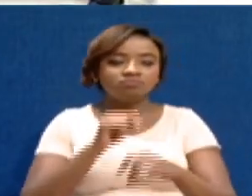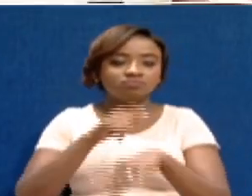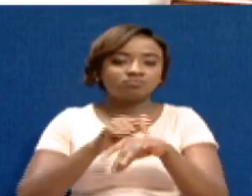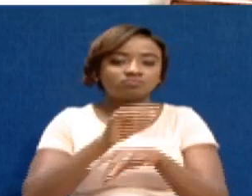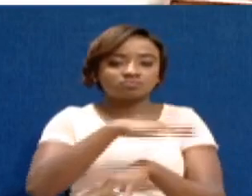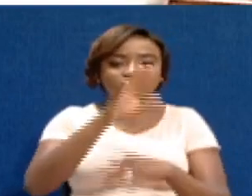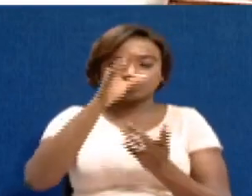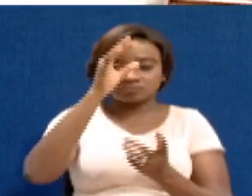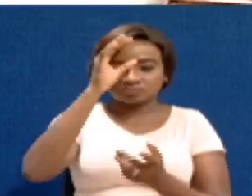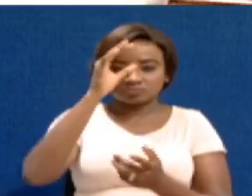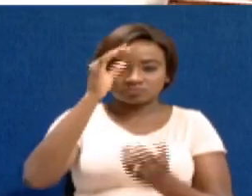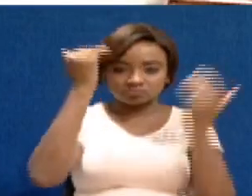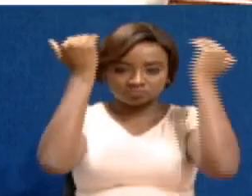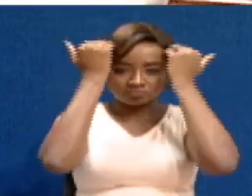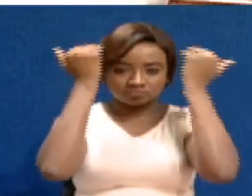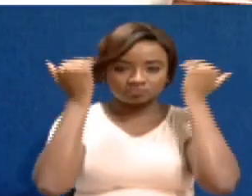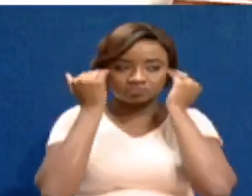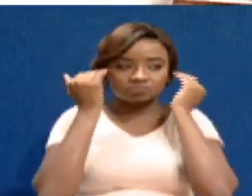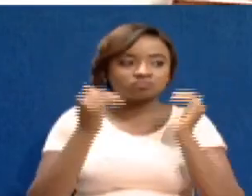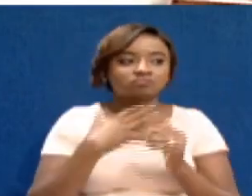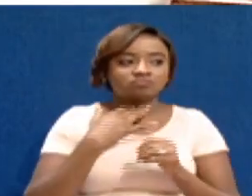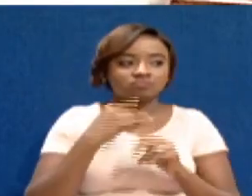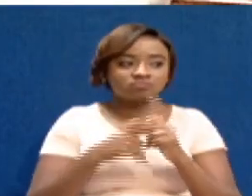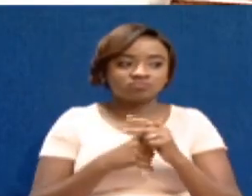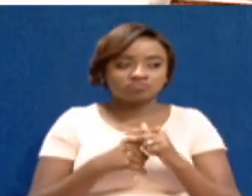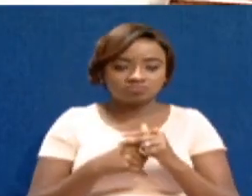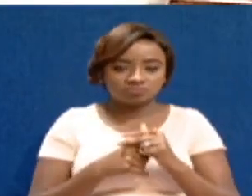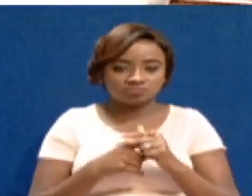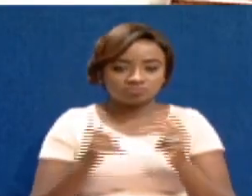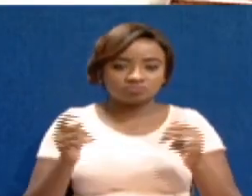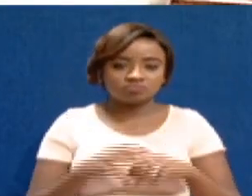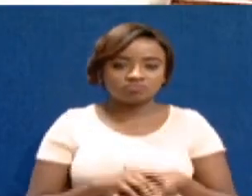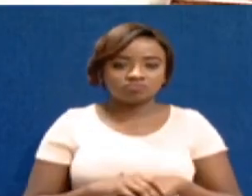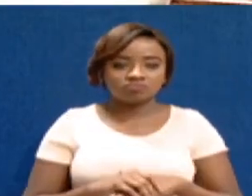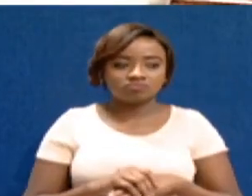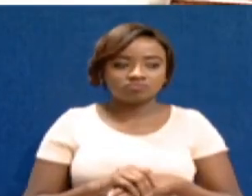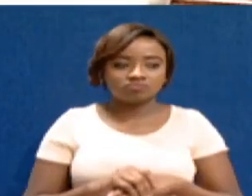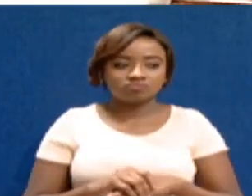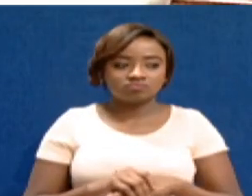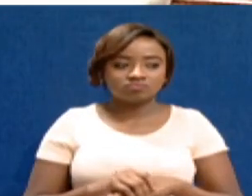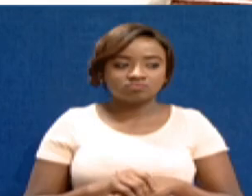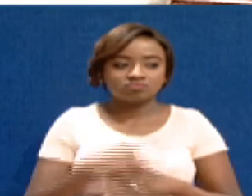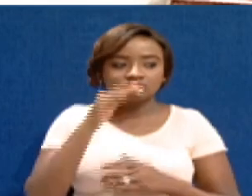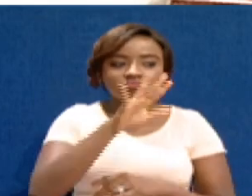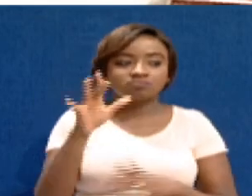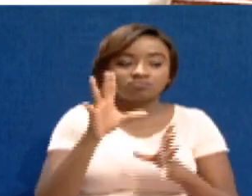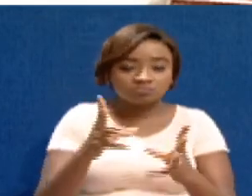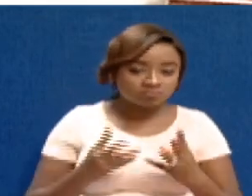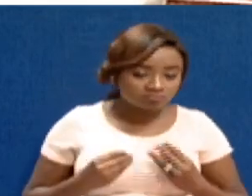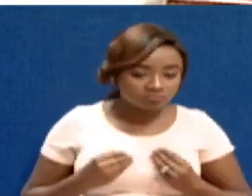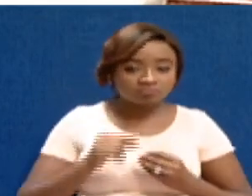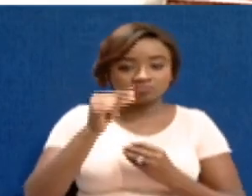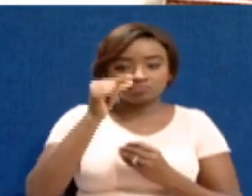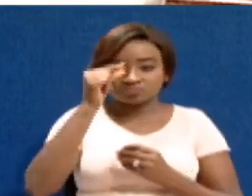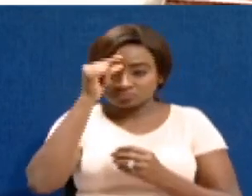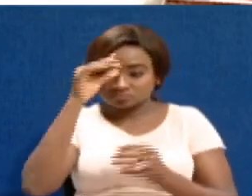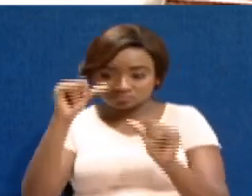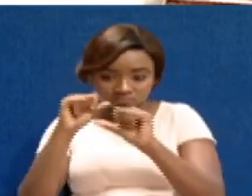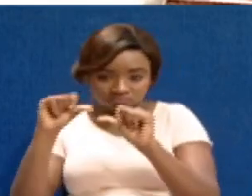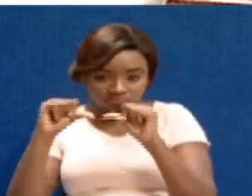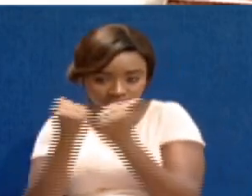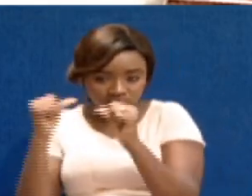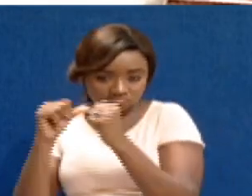of our constitution is not good, but we can renegotiate later, okay? There were those issues. And to say that it is not coming